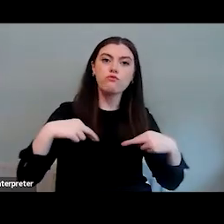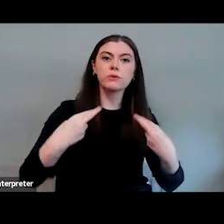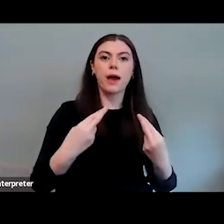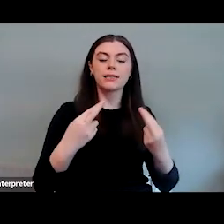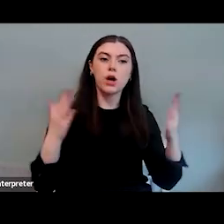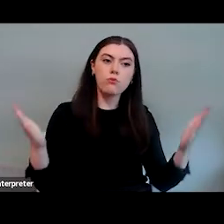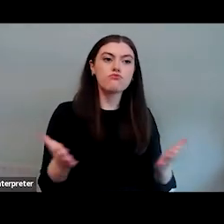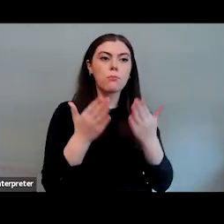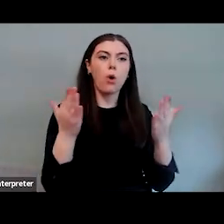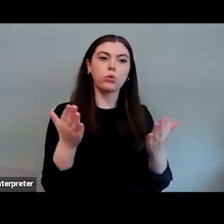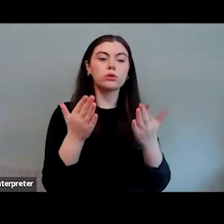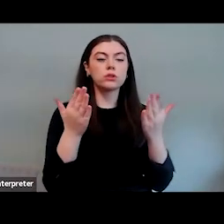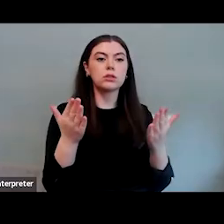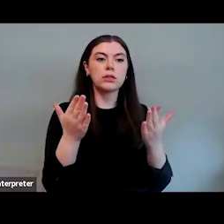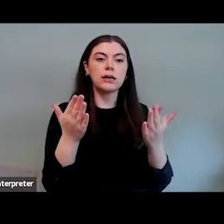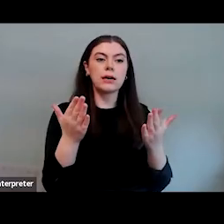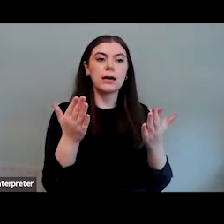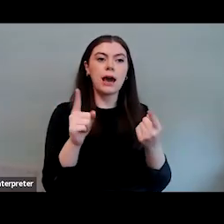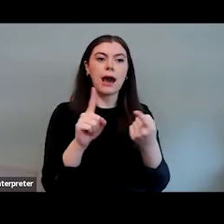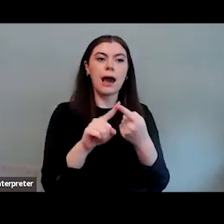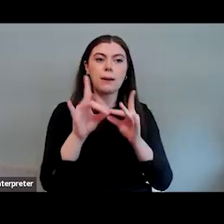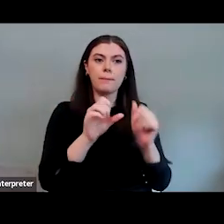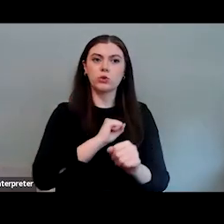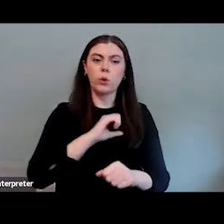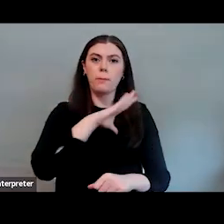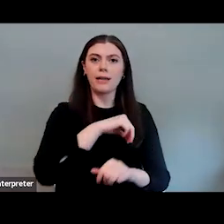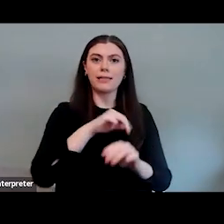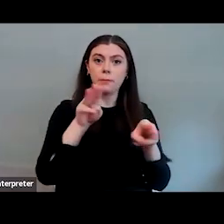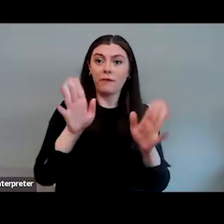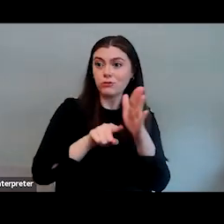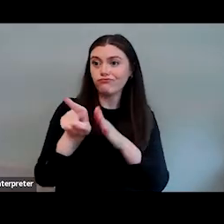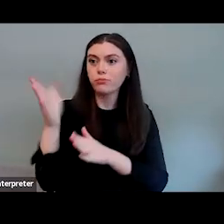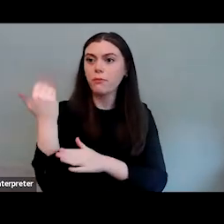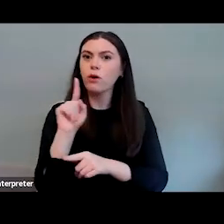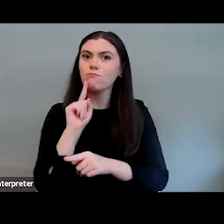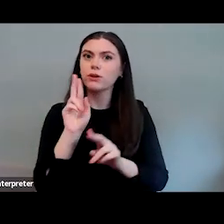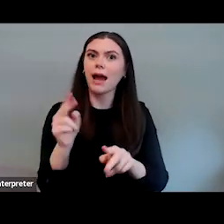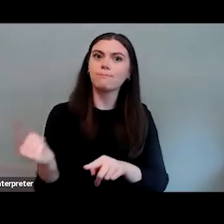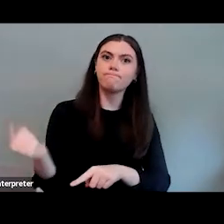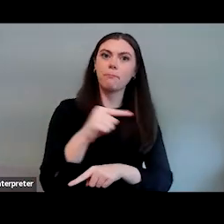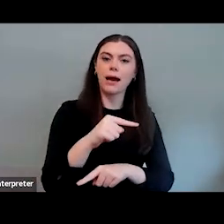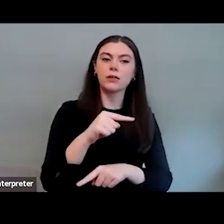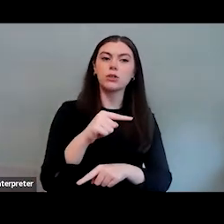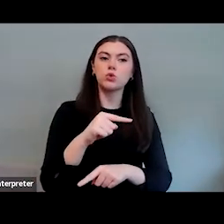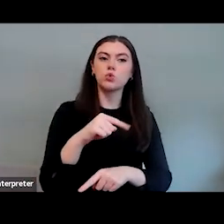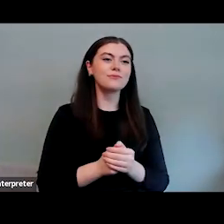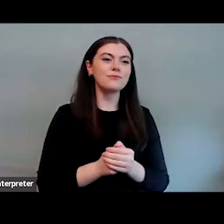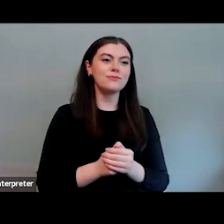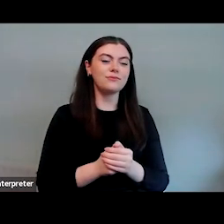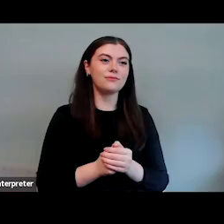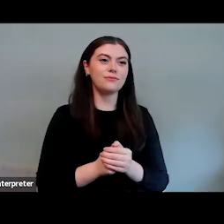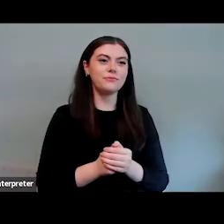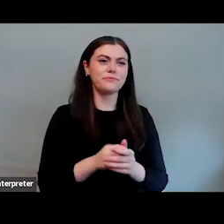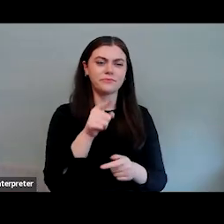and enabling the right of Palestinian refugees to return to their lands, as recognized by international law.